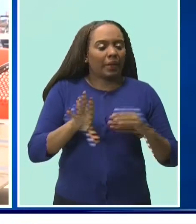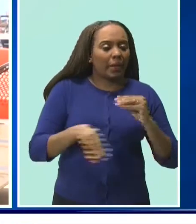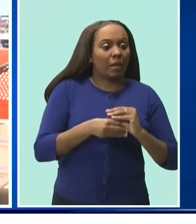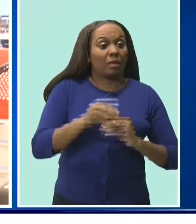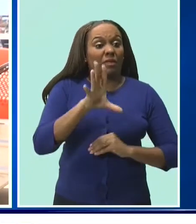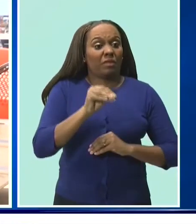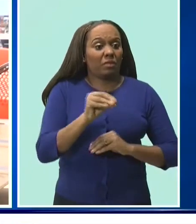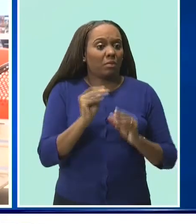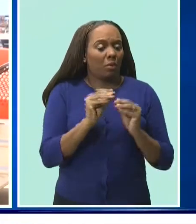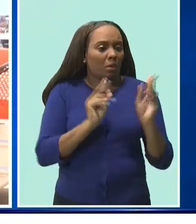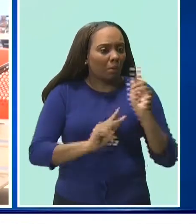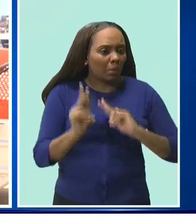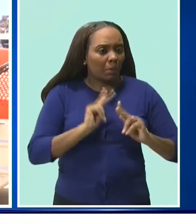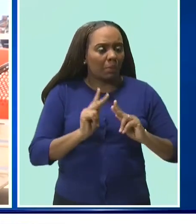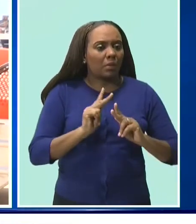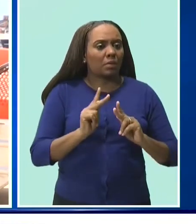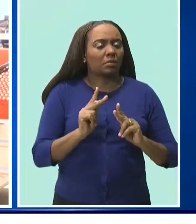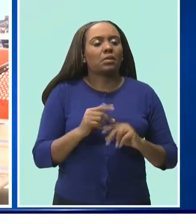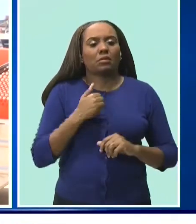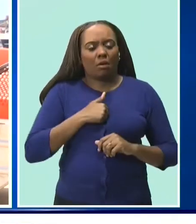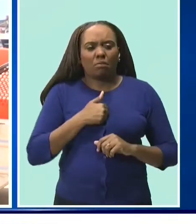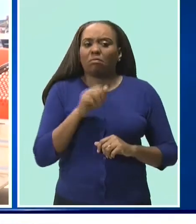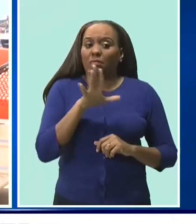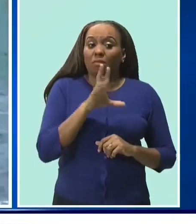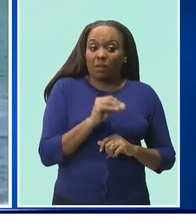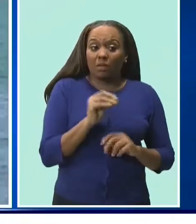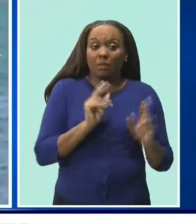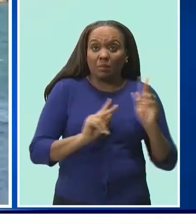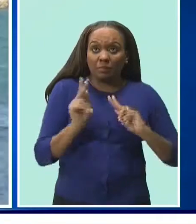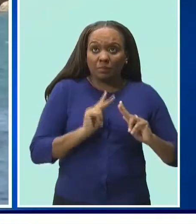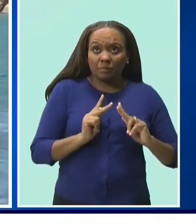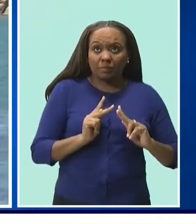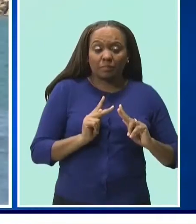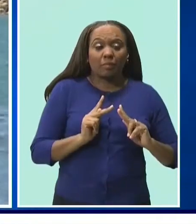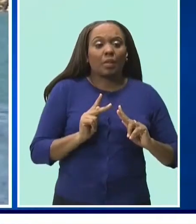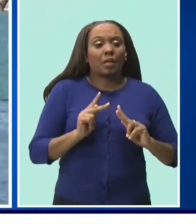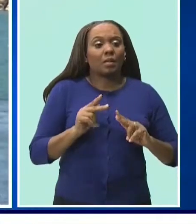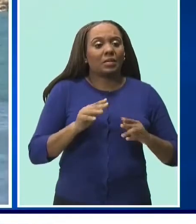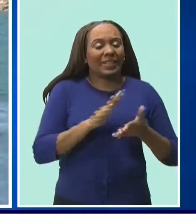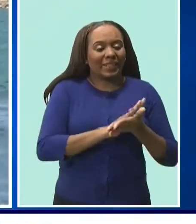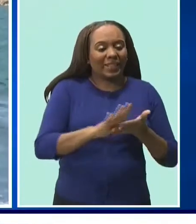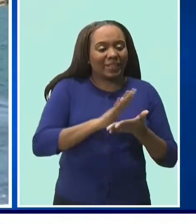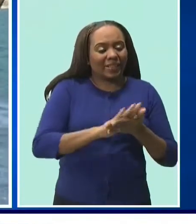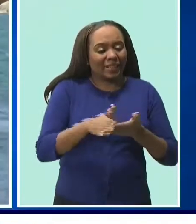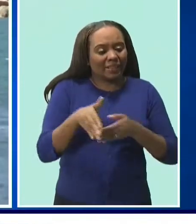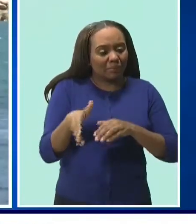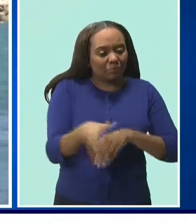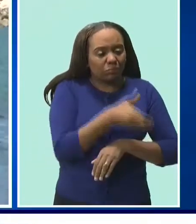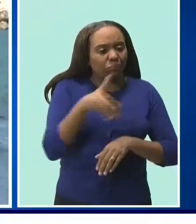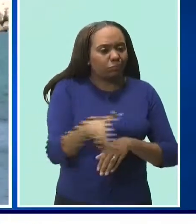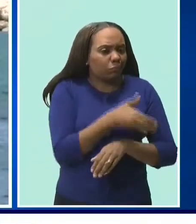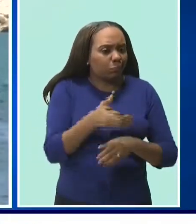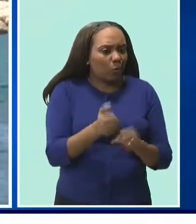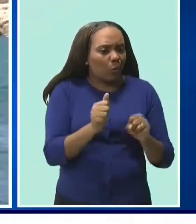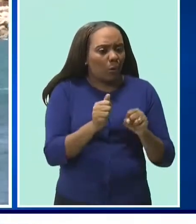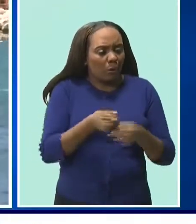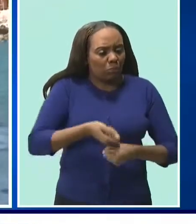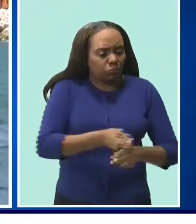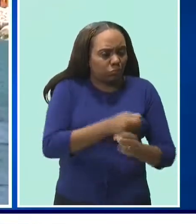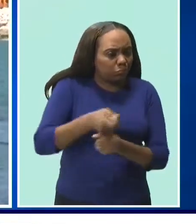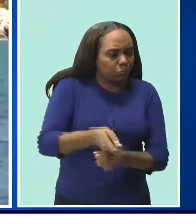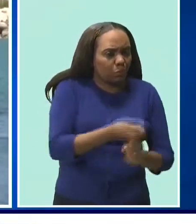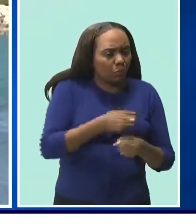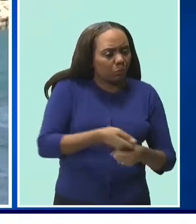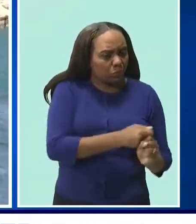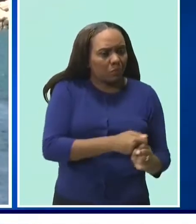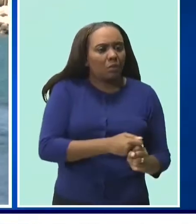or we're about to deploy 50 of that 75 to be able to start cleaning the seaweed off the east coast particularly. And one thing that we've